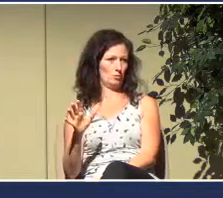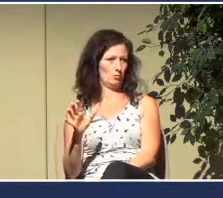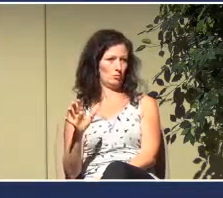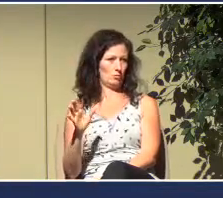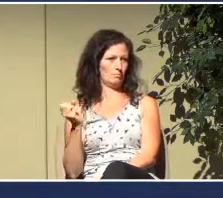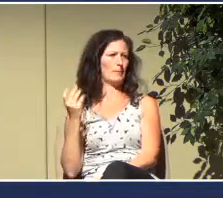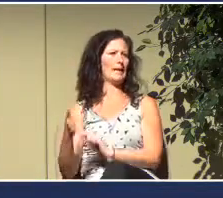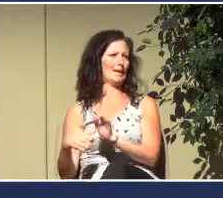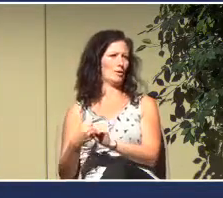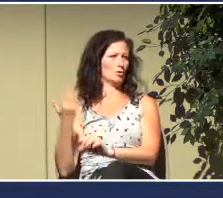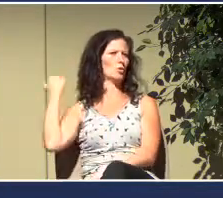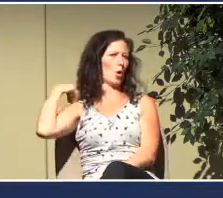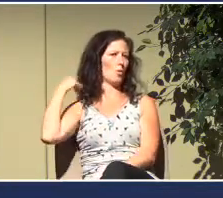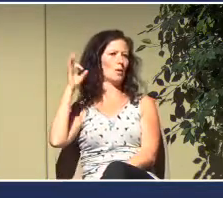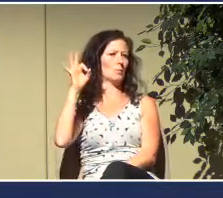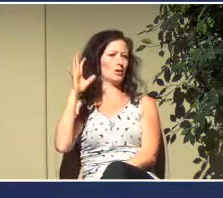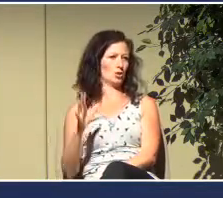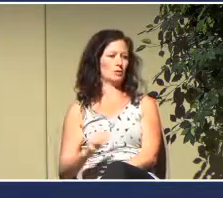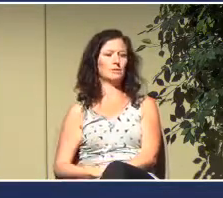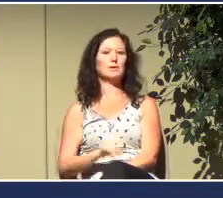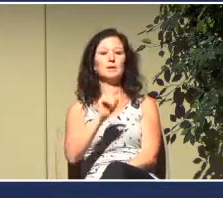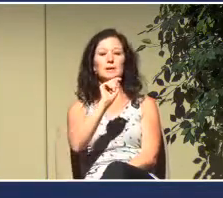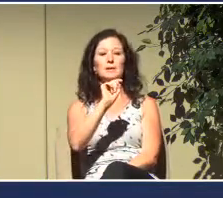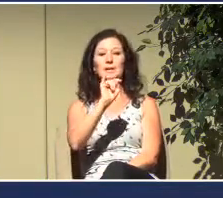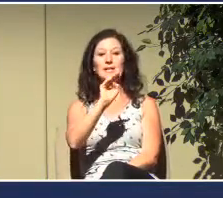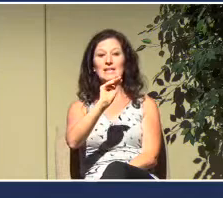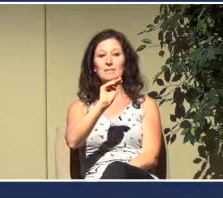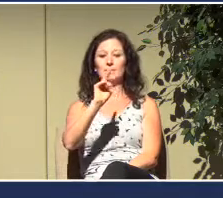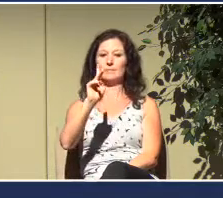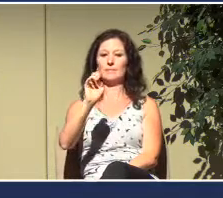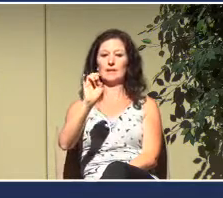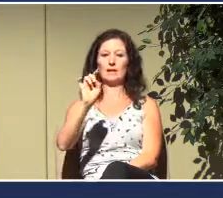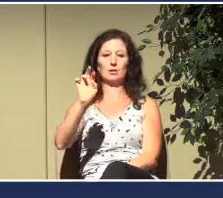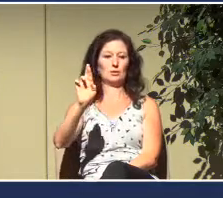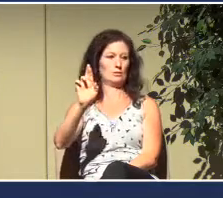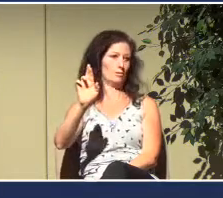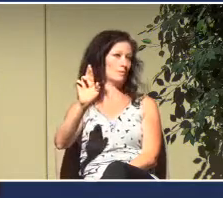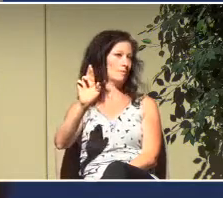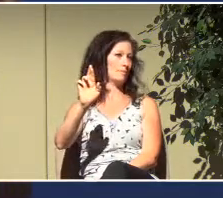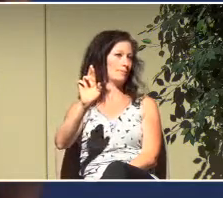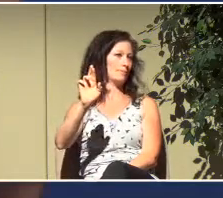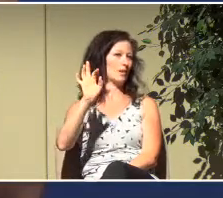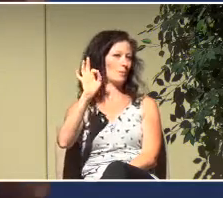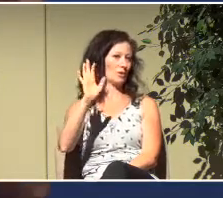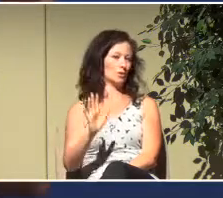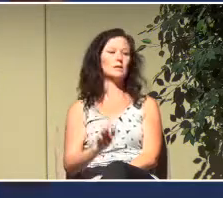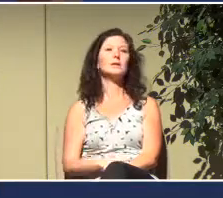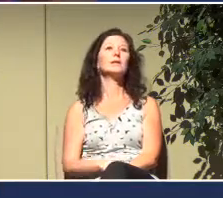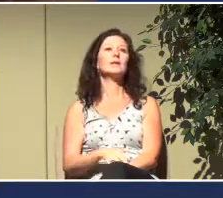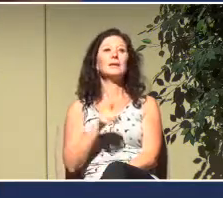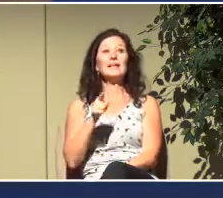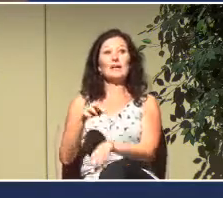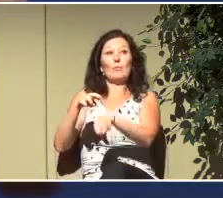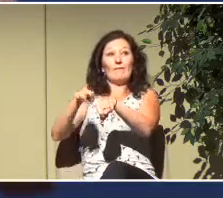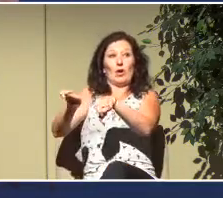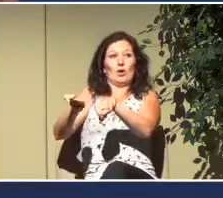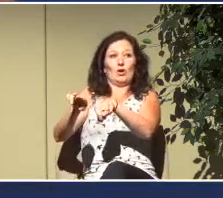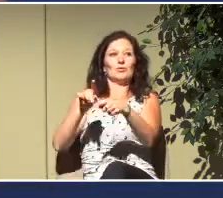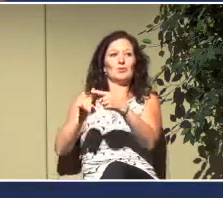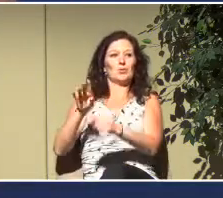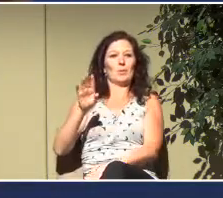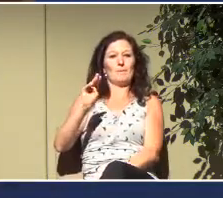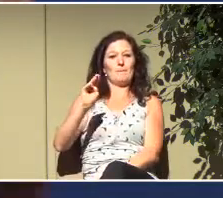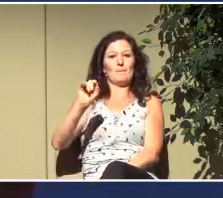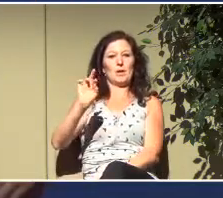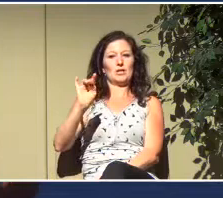preaching. Tim Keller, who's one person who I deeply value as a preacher, he referred to this illustration that